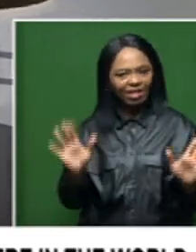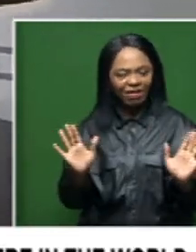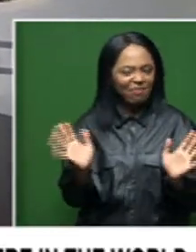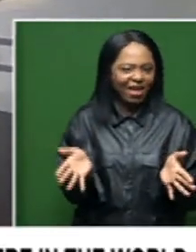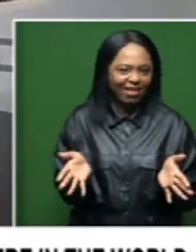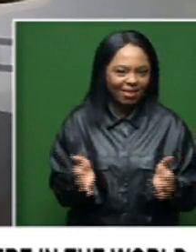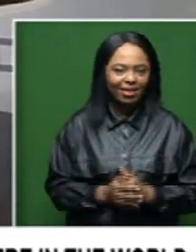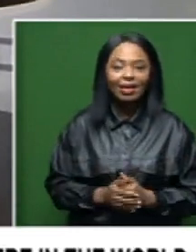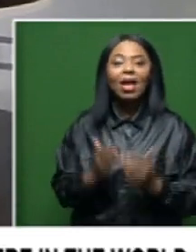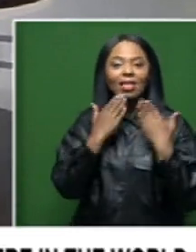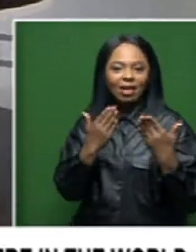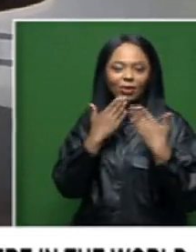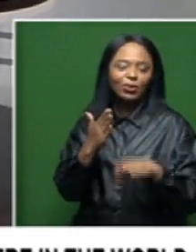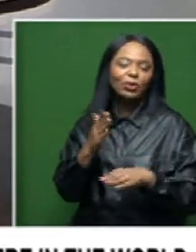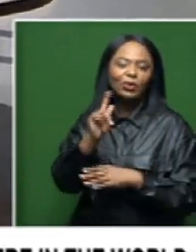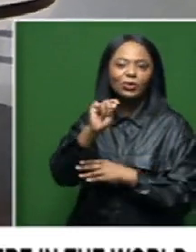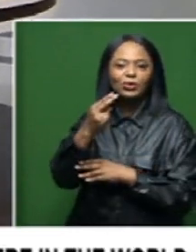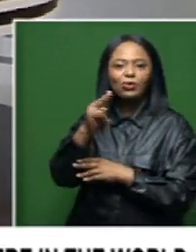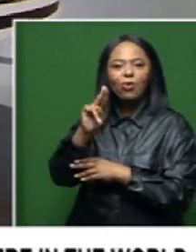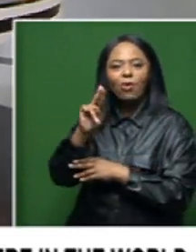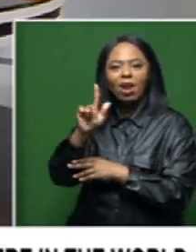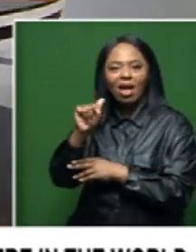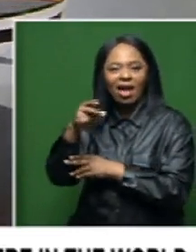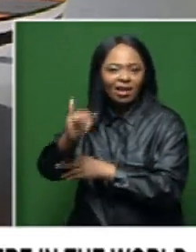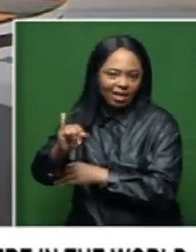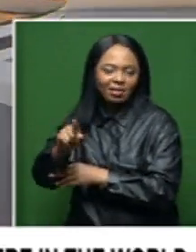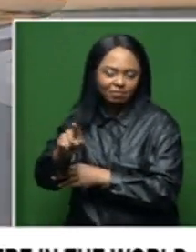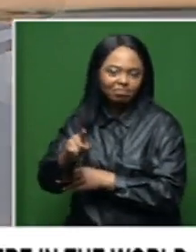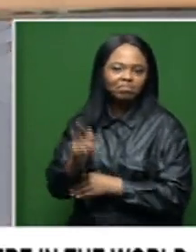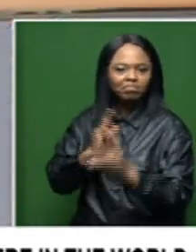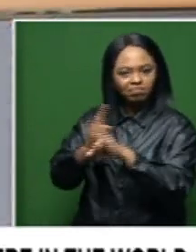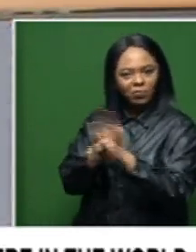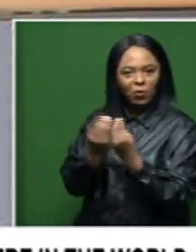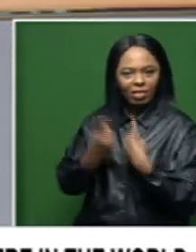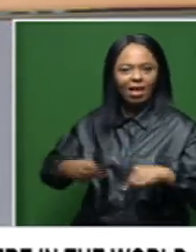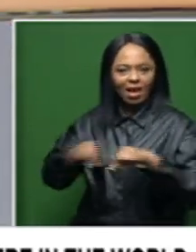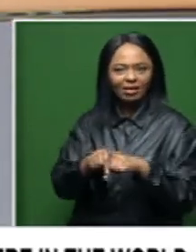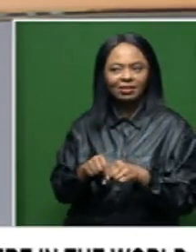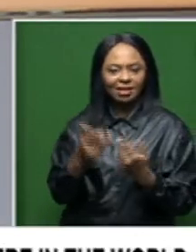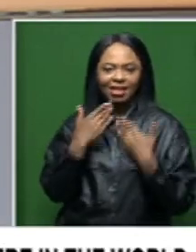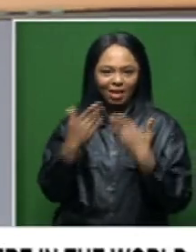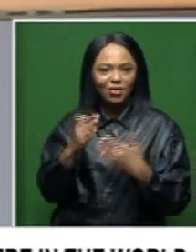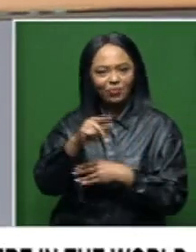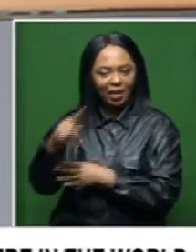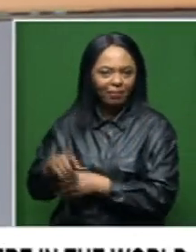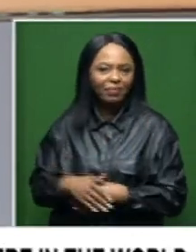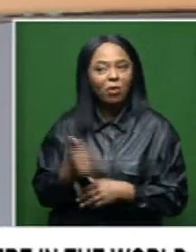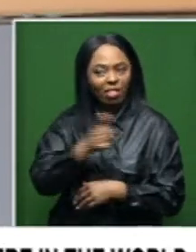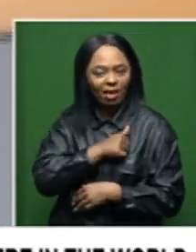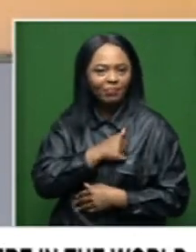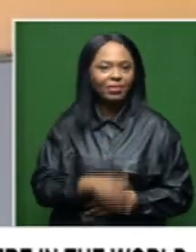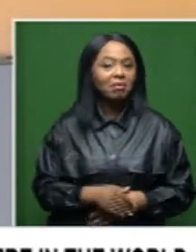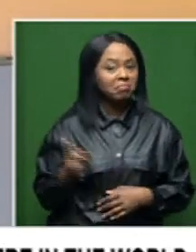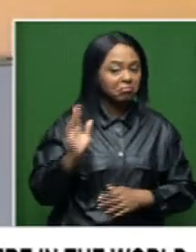Thulani, thank you so much for talking to us. Good luck with the app. Thank you so much for having me. We just spoke to Thulani Ngwenya on how this app,